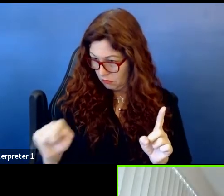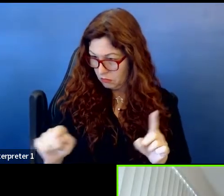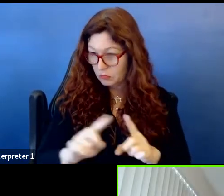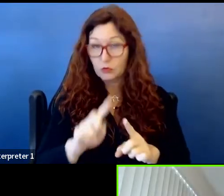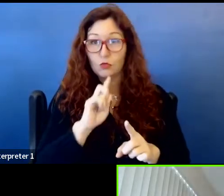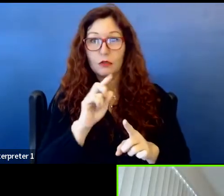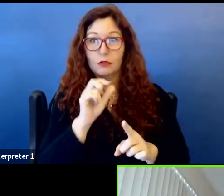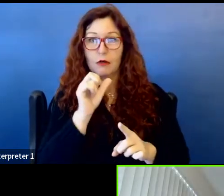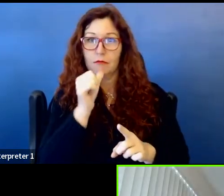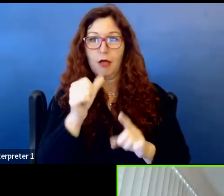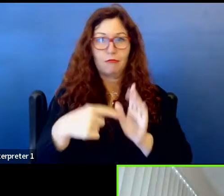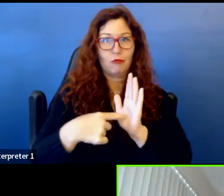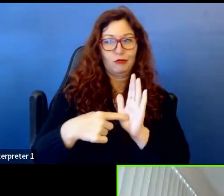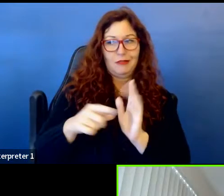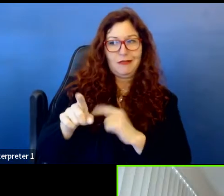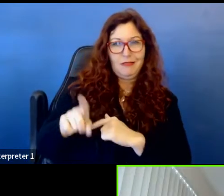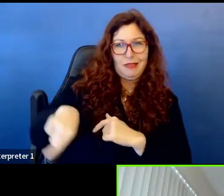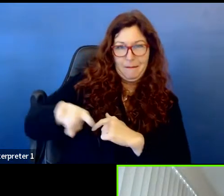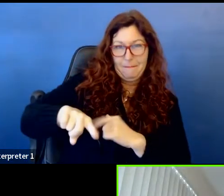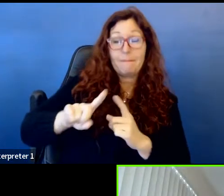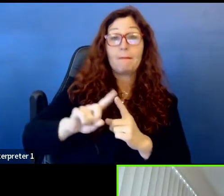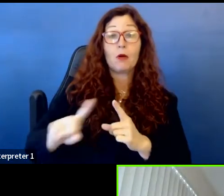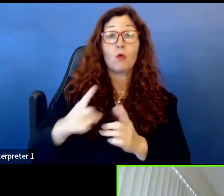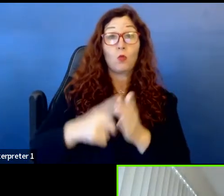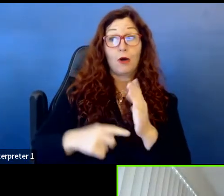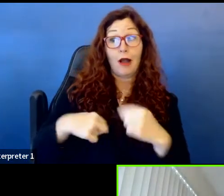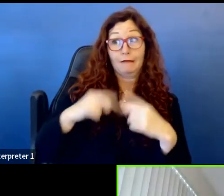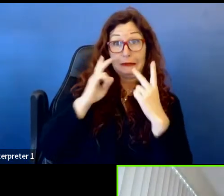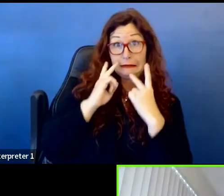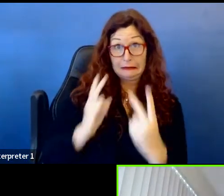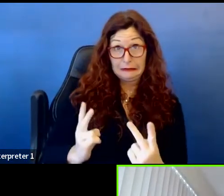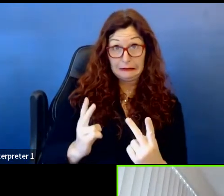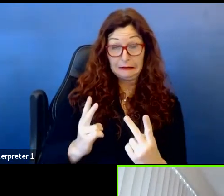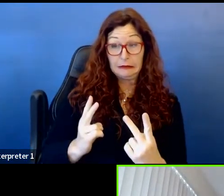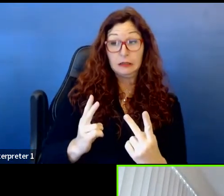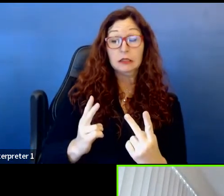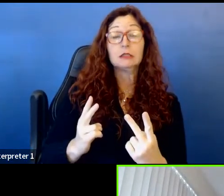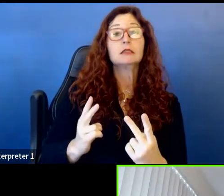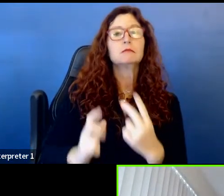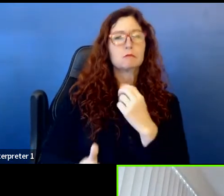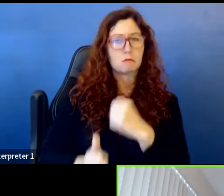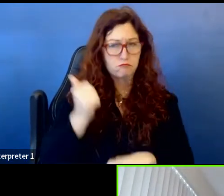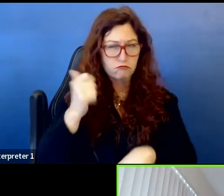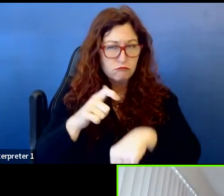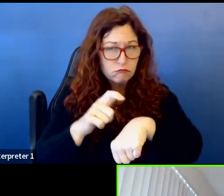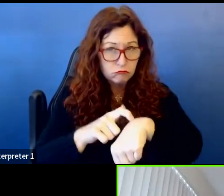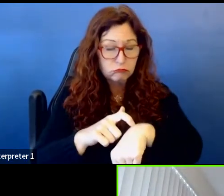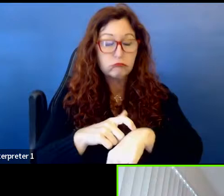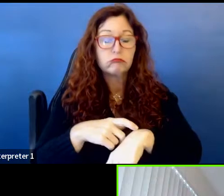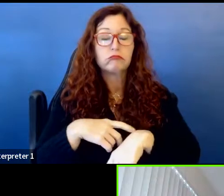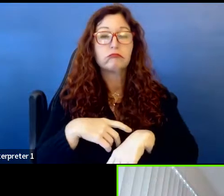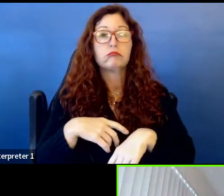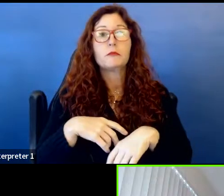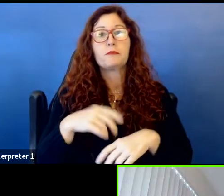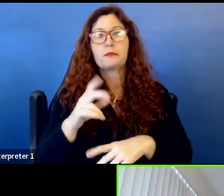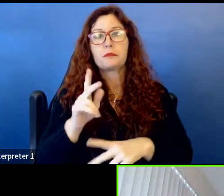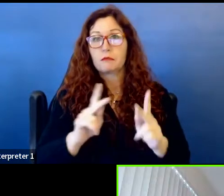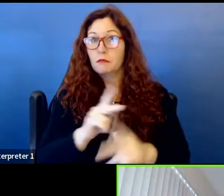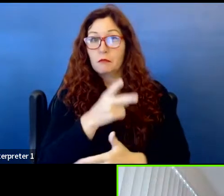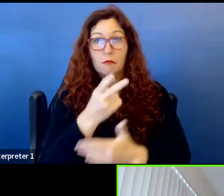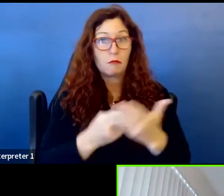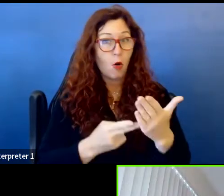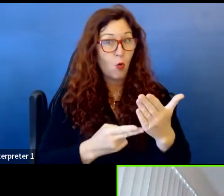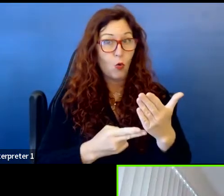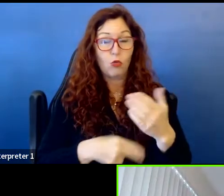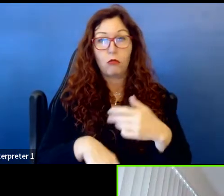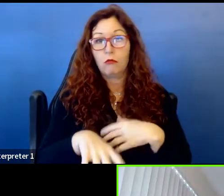of everyone but the trends that i've observed is generally that within folks marginalized identities or as you all call them some of